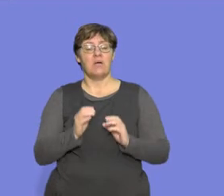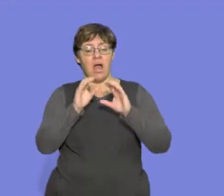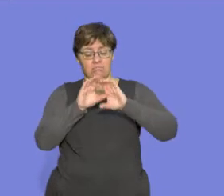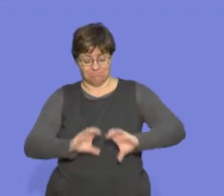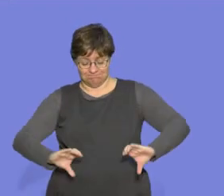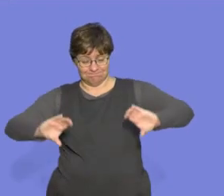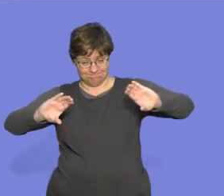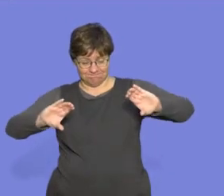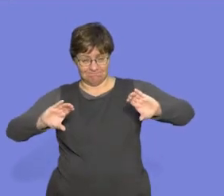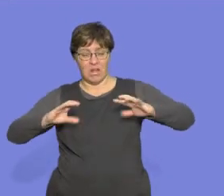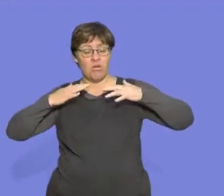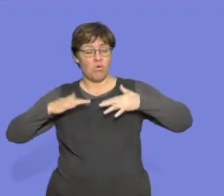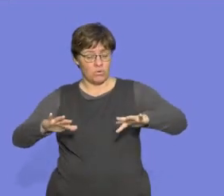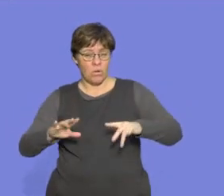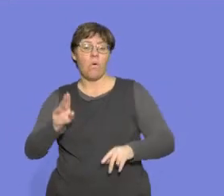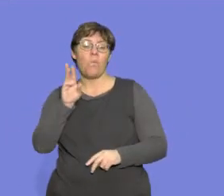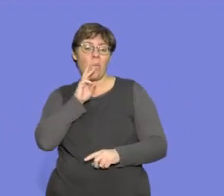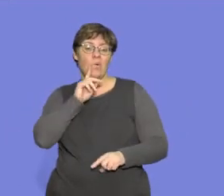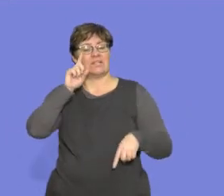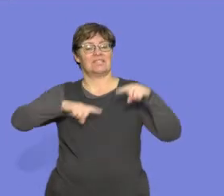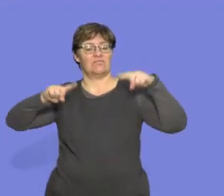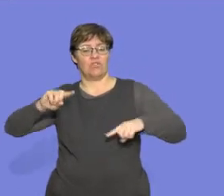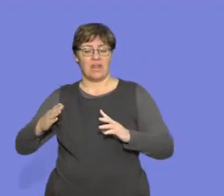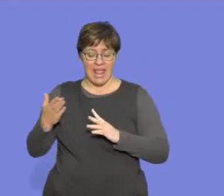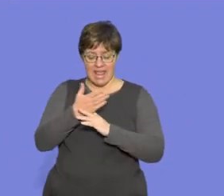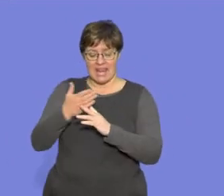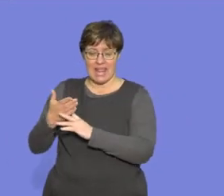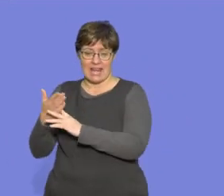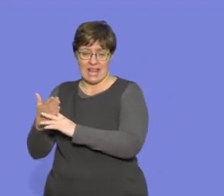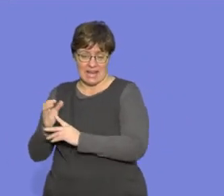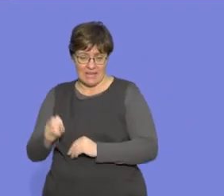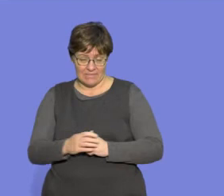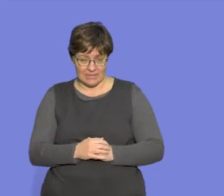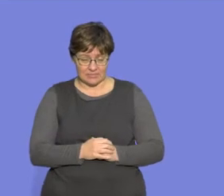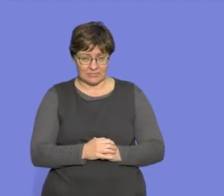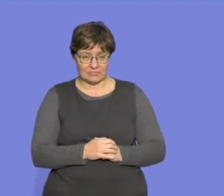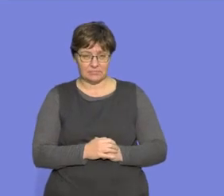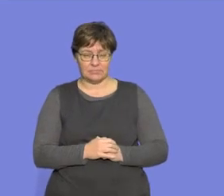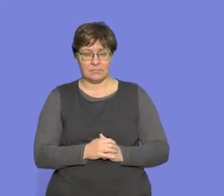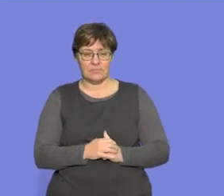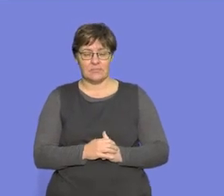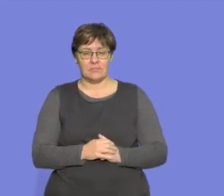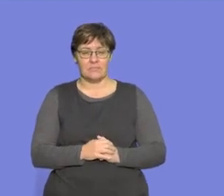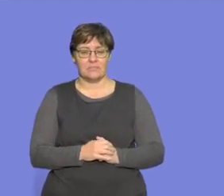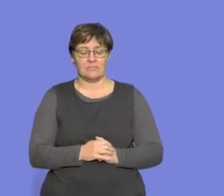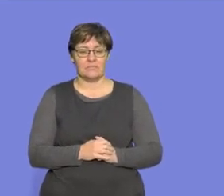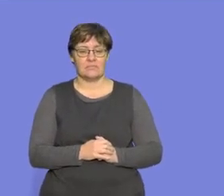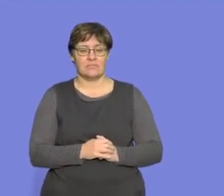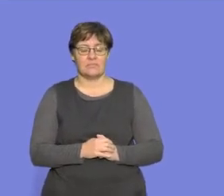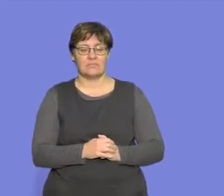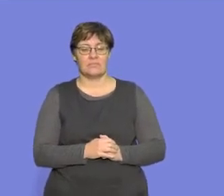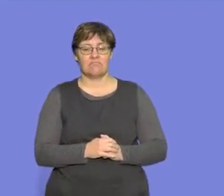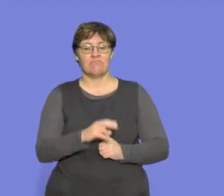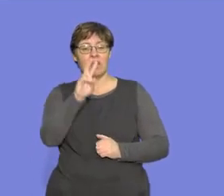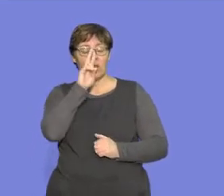have different types of water that enters in these areas. So we're going to look at that in a little while. When we look at the